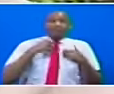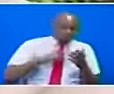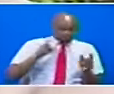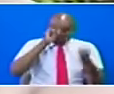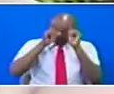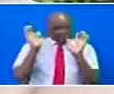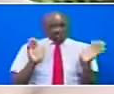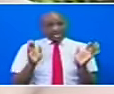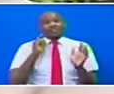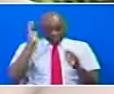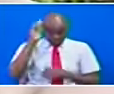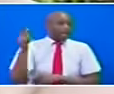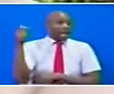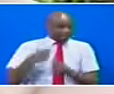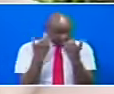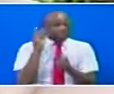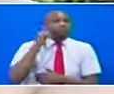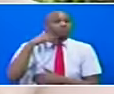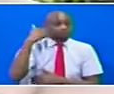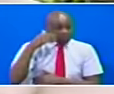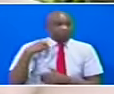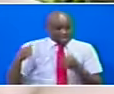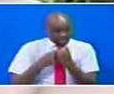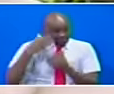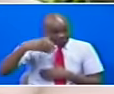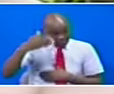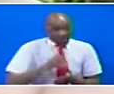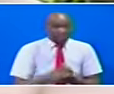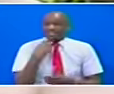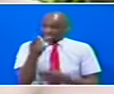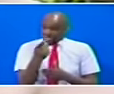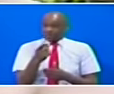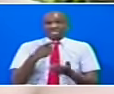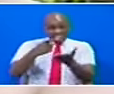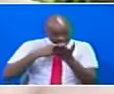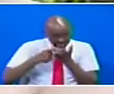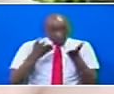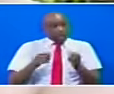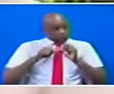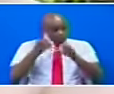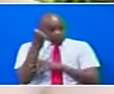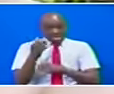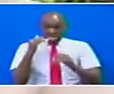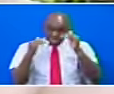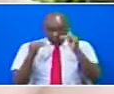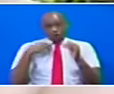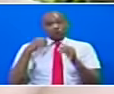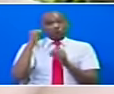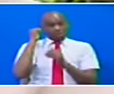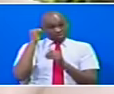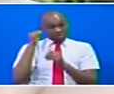what. That will come. That will come. I can tell you the discussions are going on at the level of the party